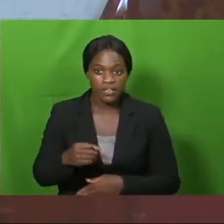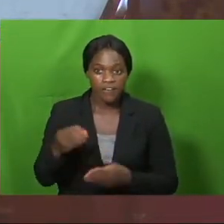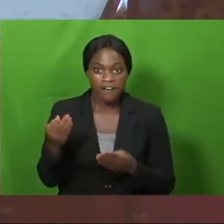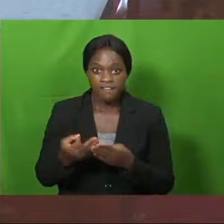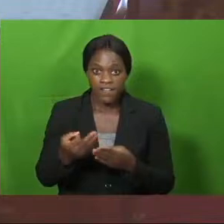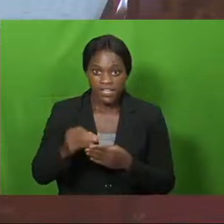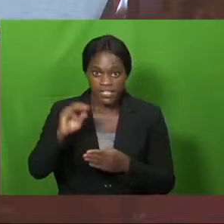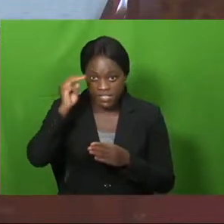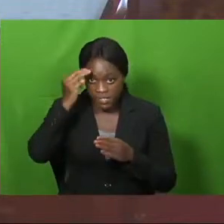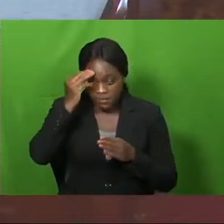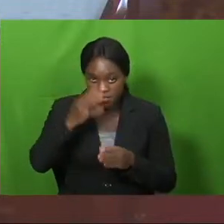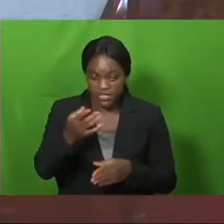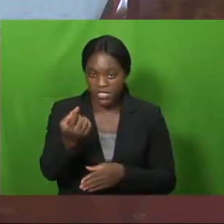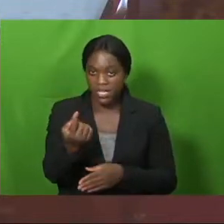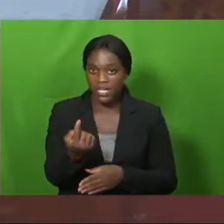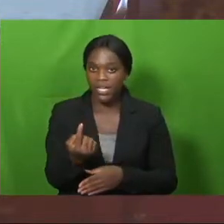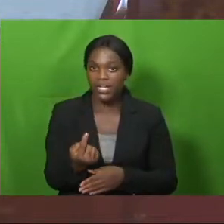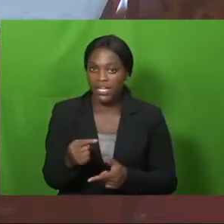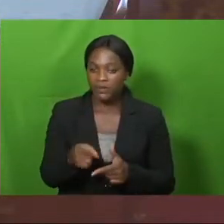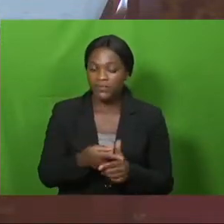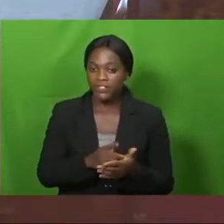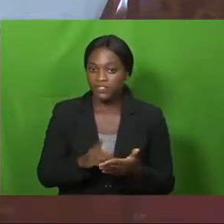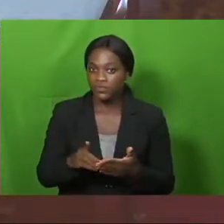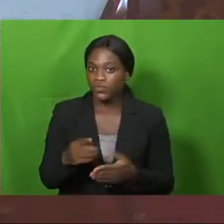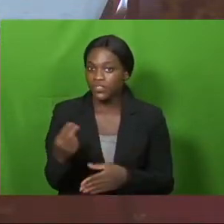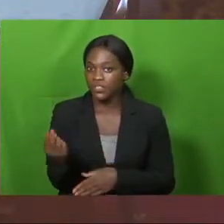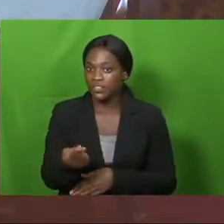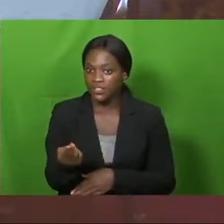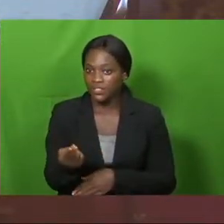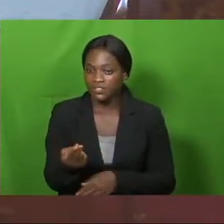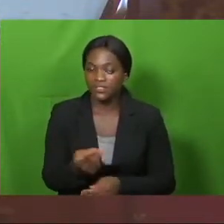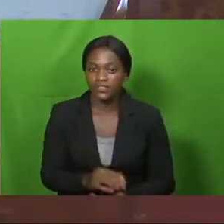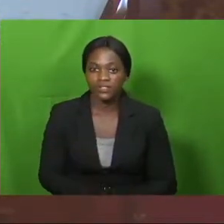coming Thursday next week.